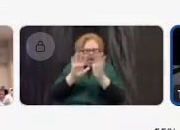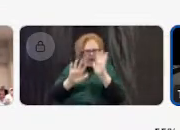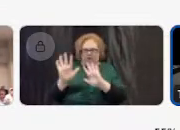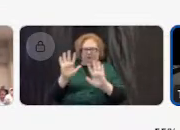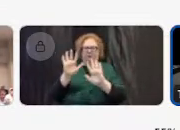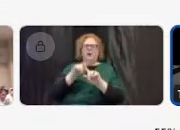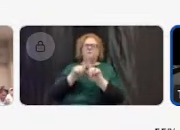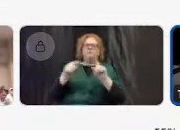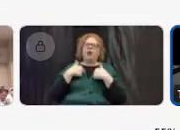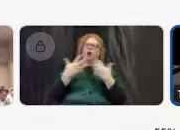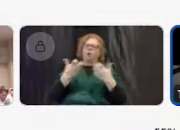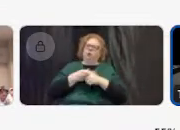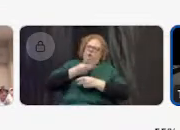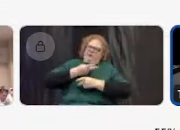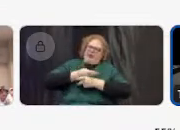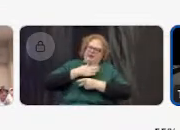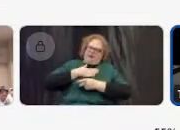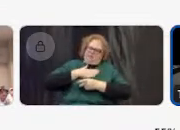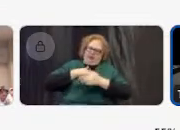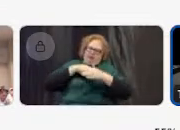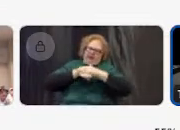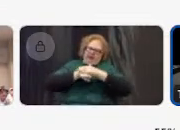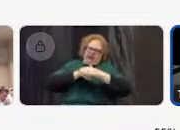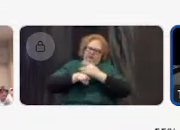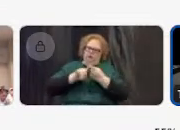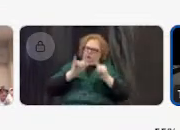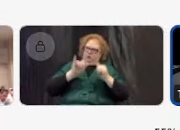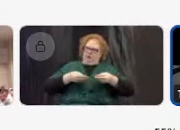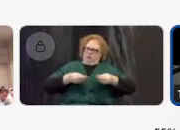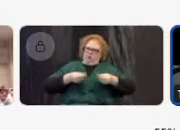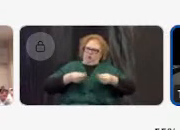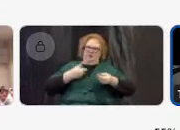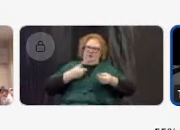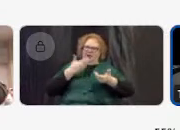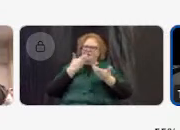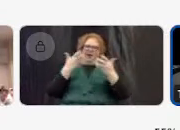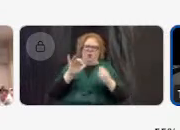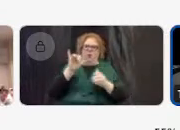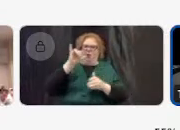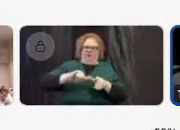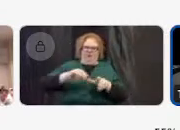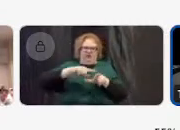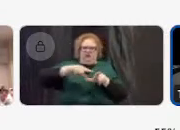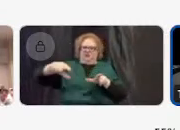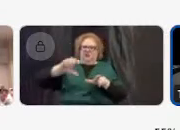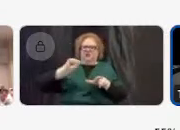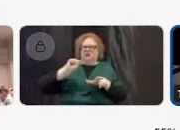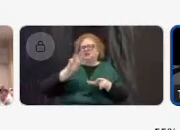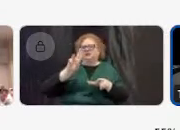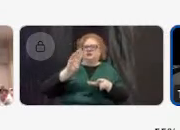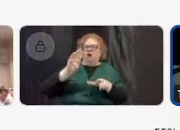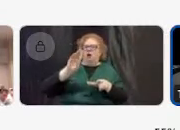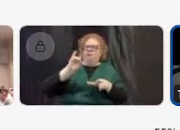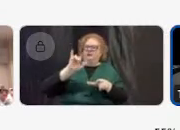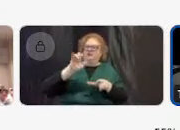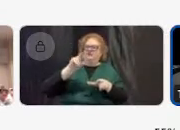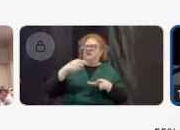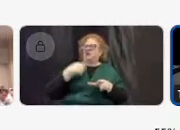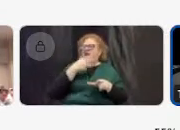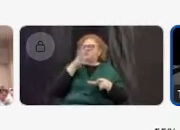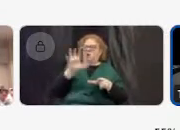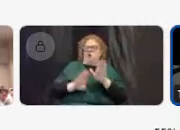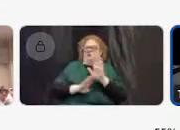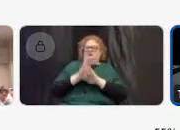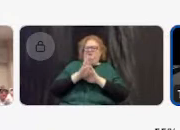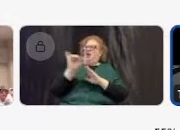property. I don't want to go in and make a multi-lot subdivision like Copper Run. That's not my goal at all. But those